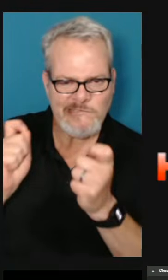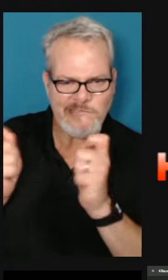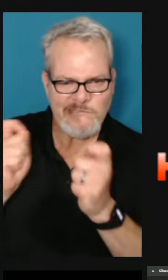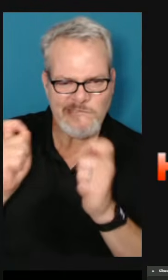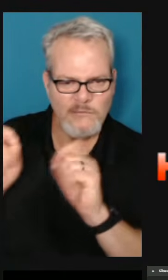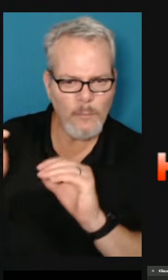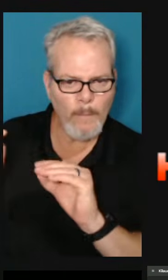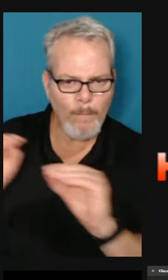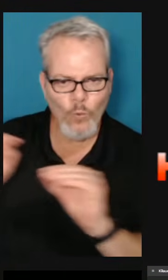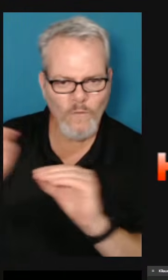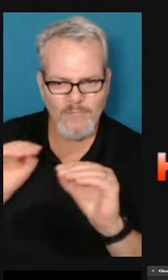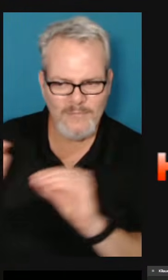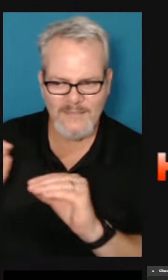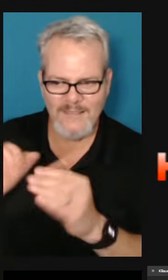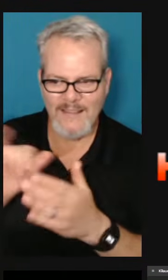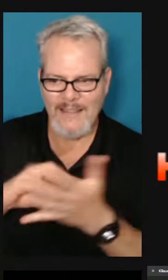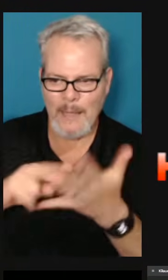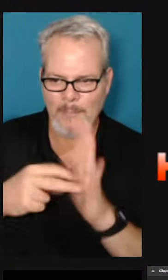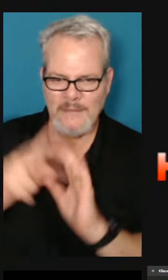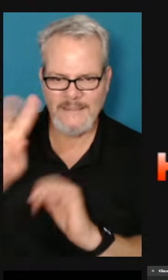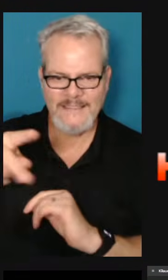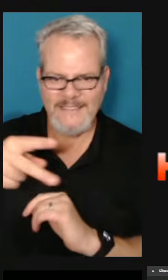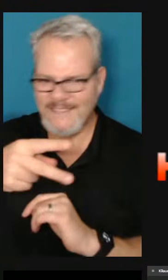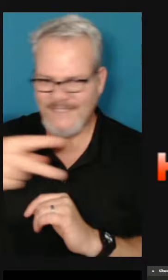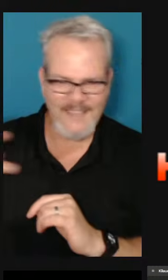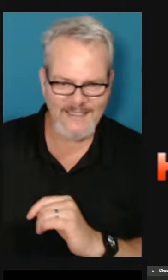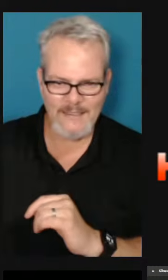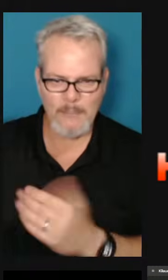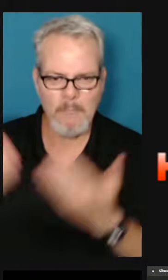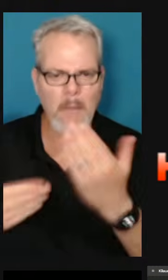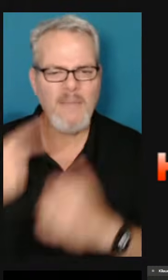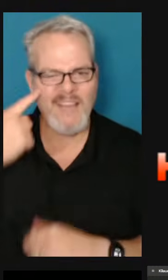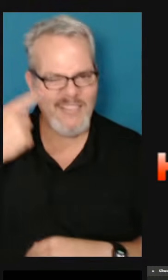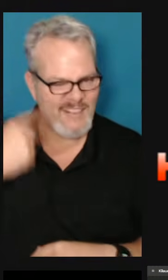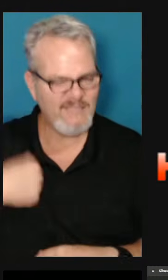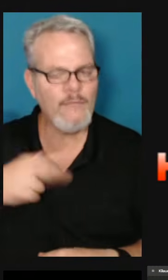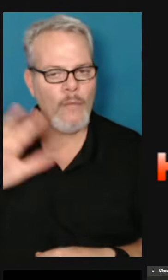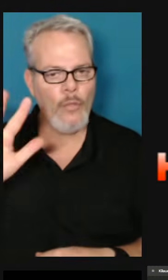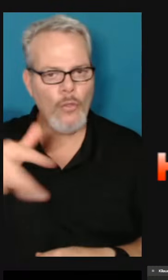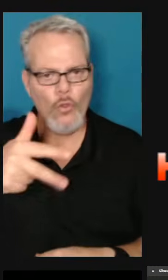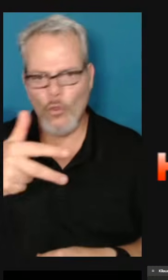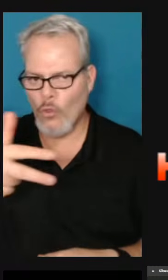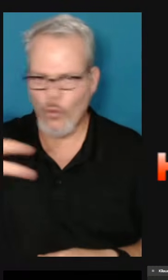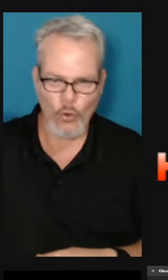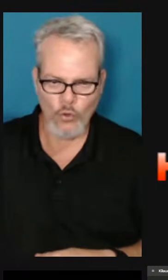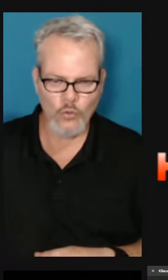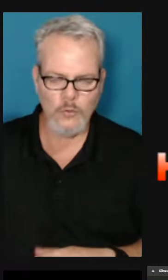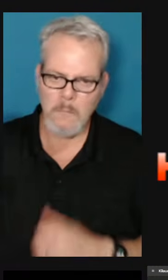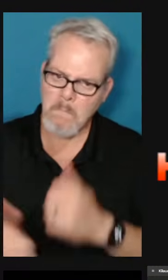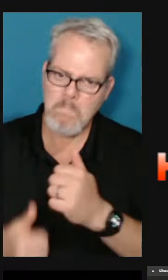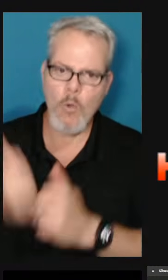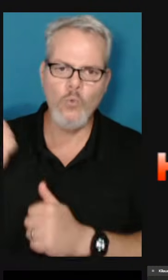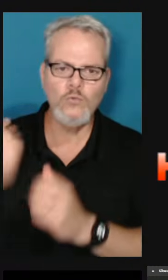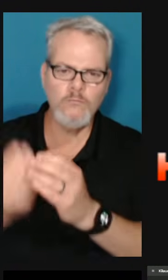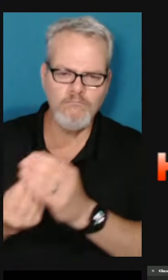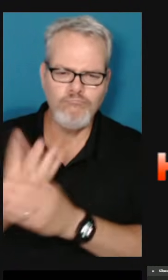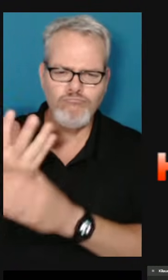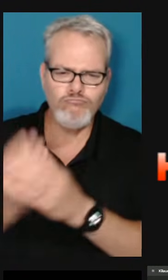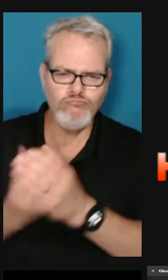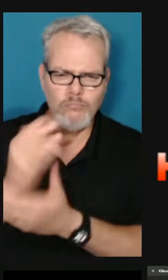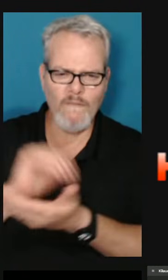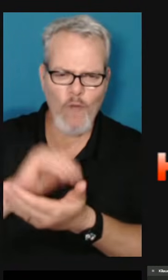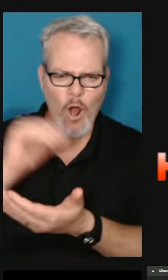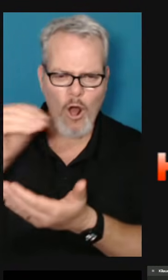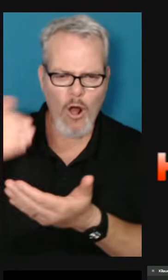that make this tied for second, but otherwise I see it as maybe the third highest output of volume that we've seen thus far.